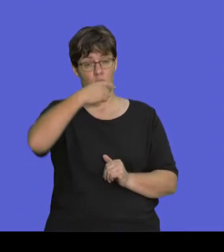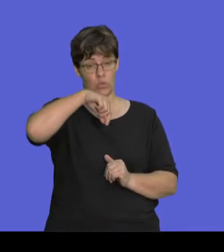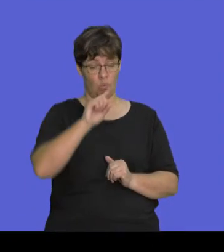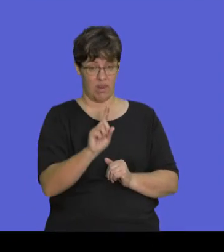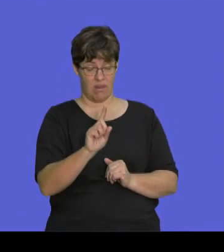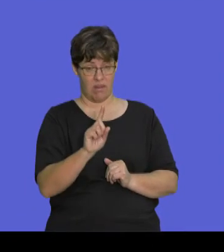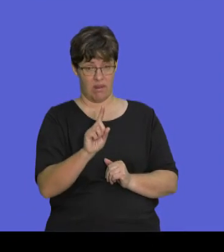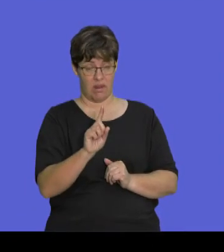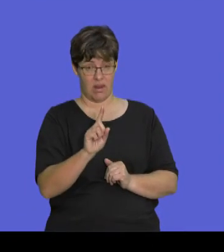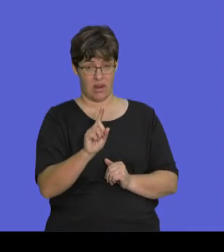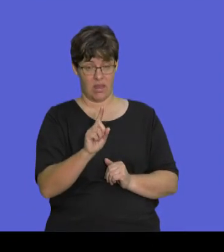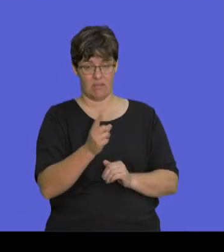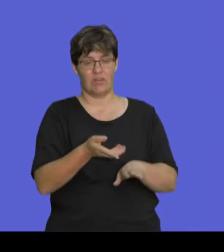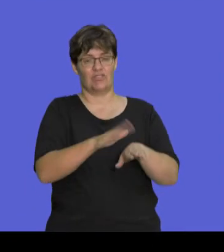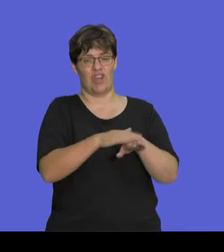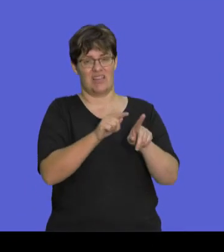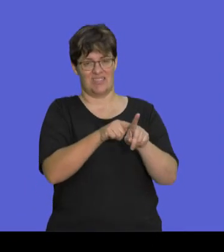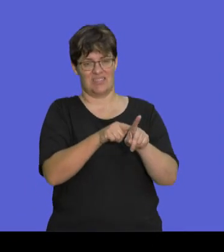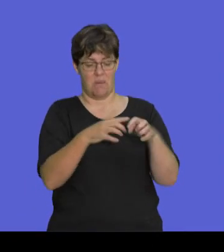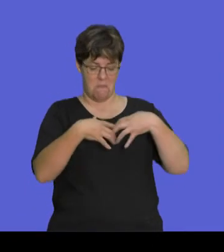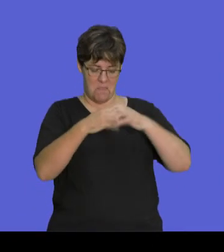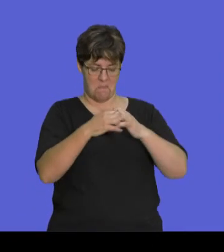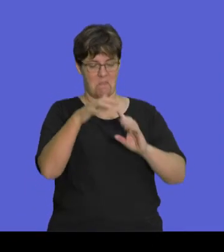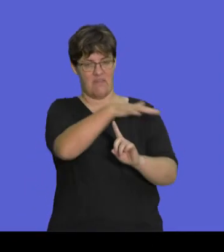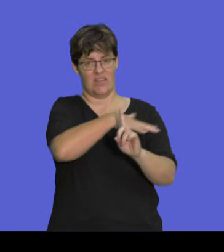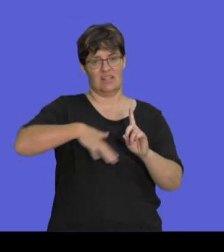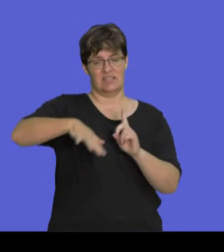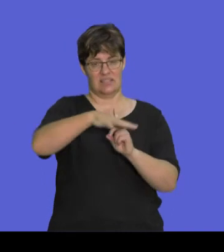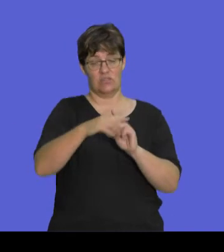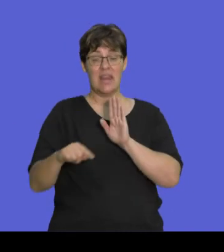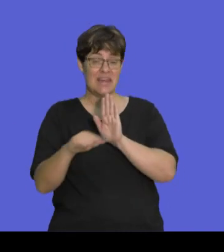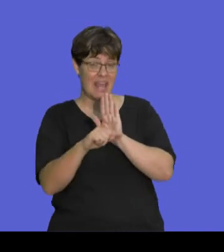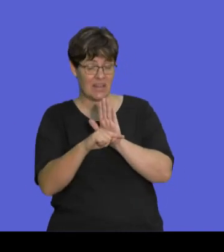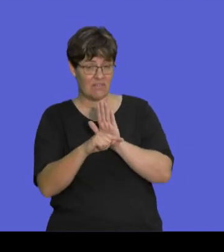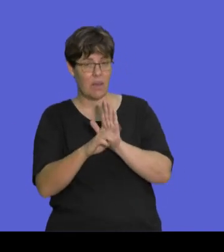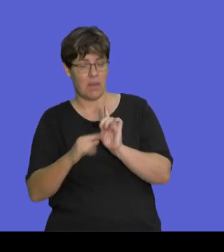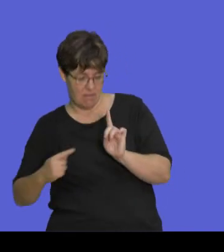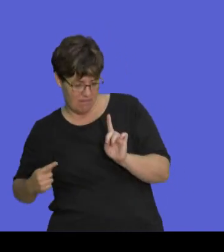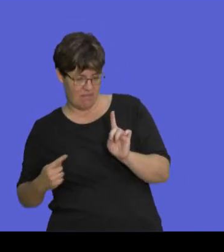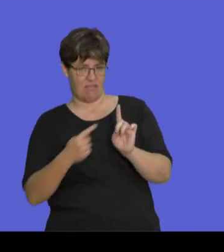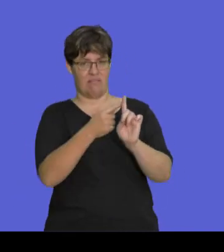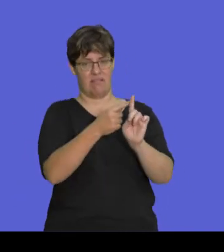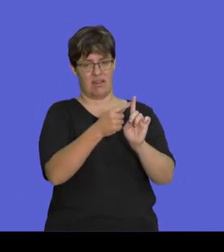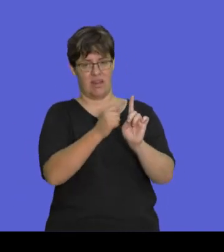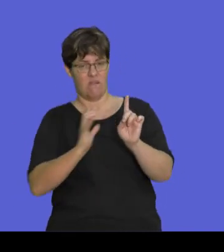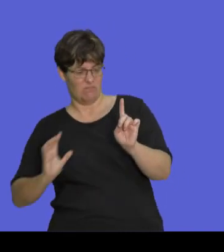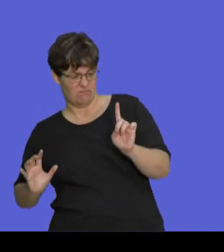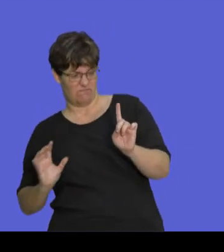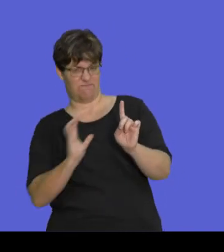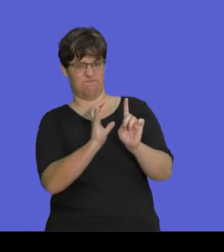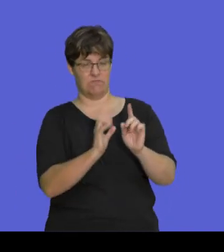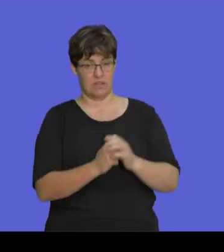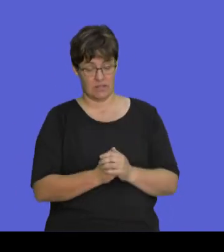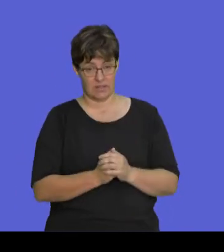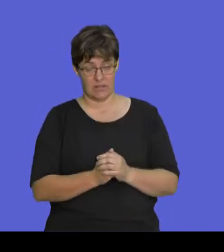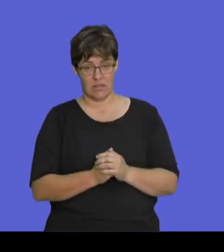So Q1 is the charge that created the field. So that negative suggests the direction of the